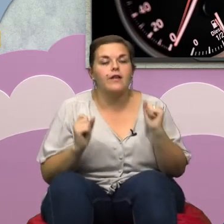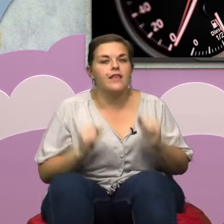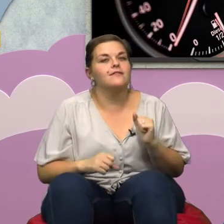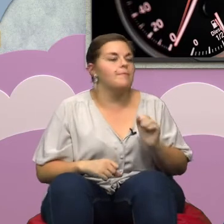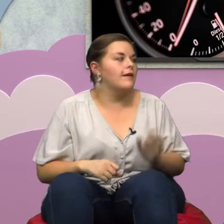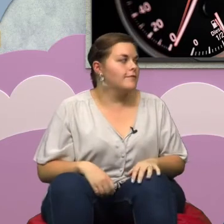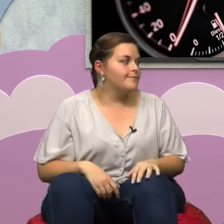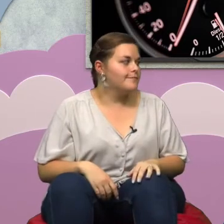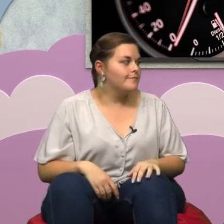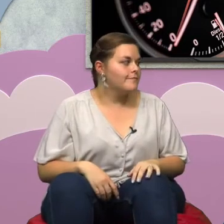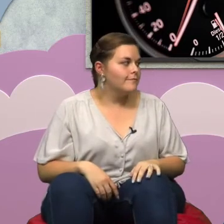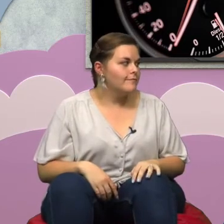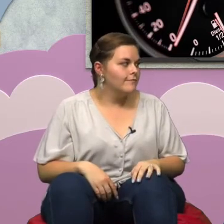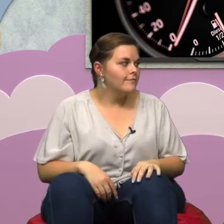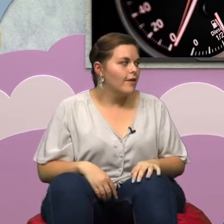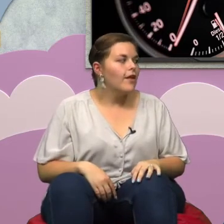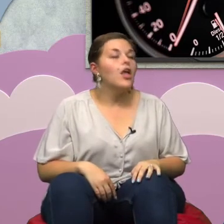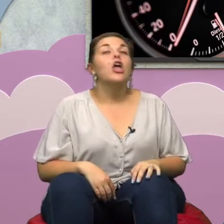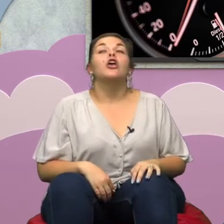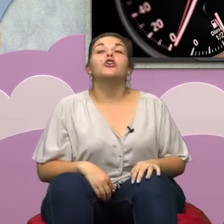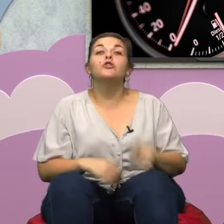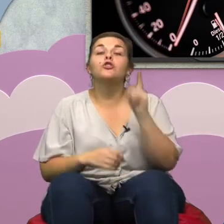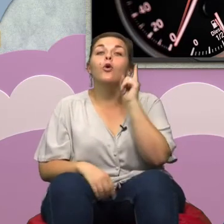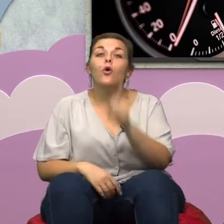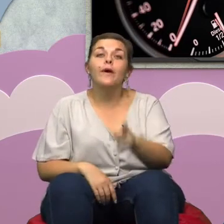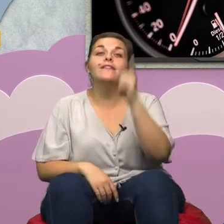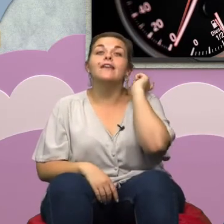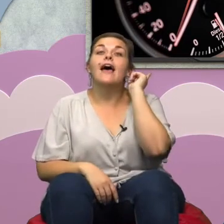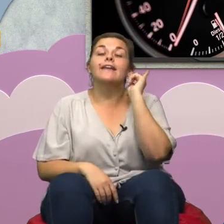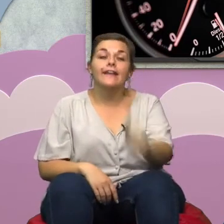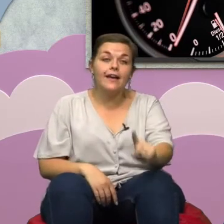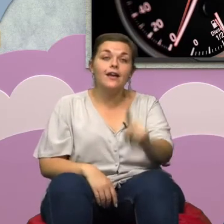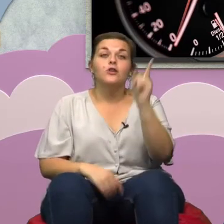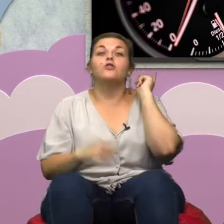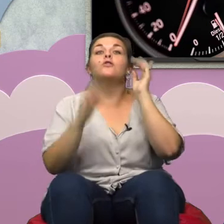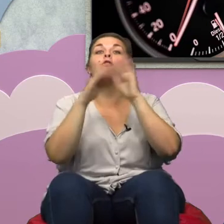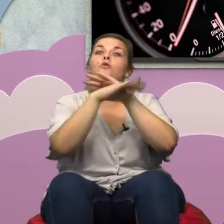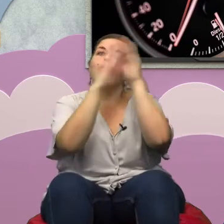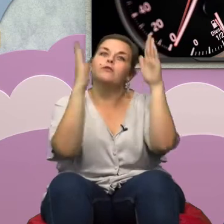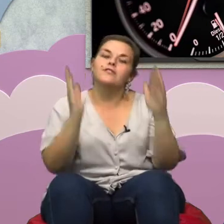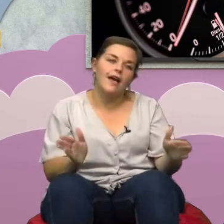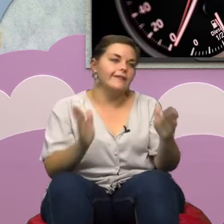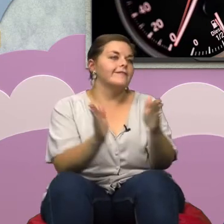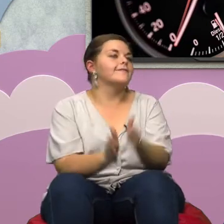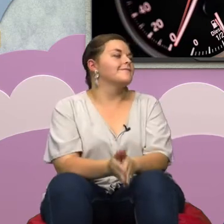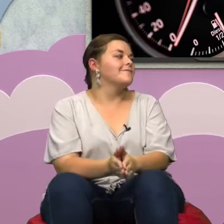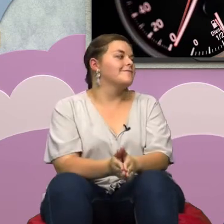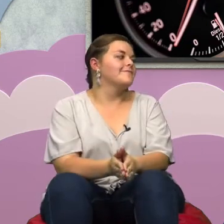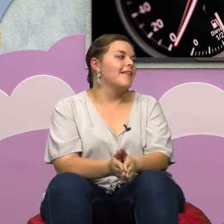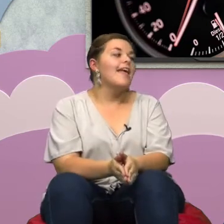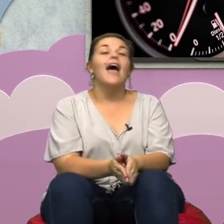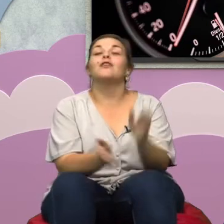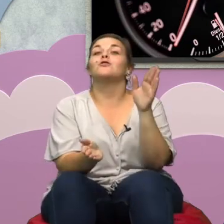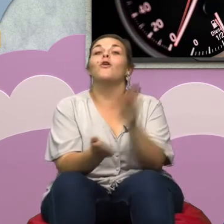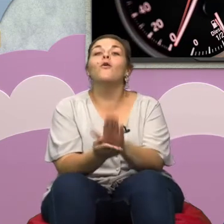is wearing their seat belt true you should always adhere to the road signs true